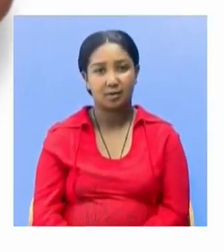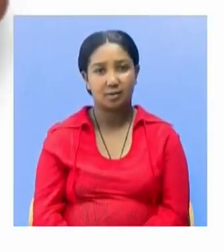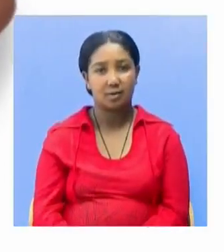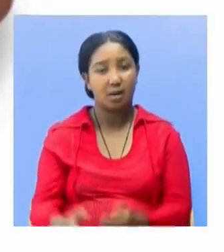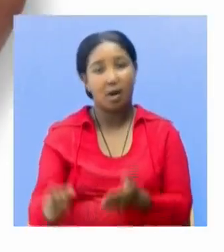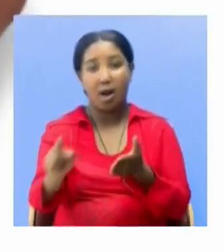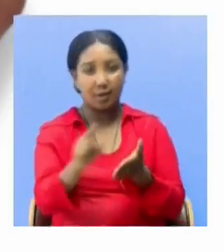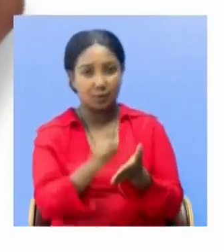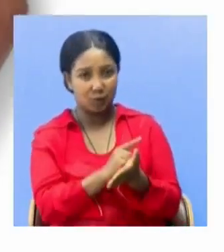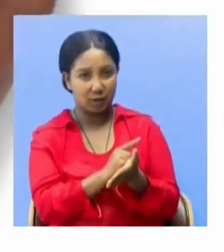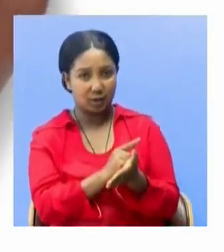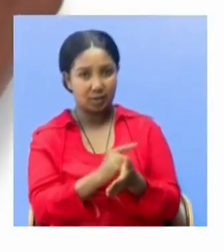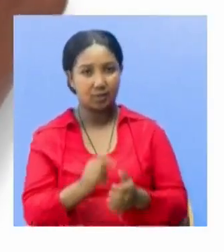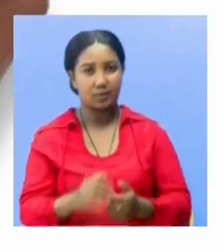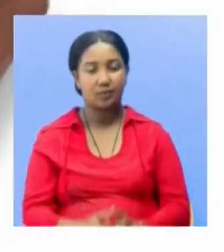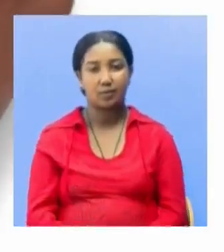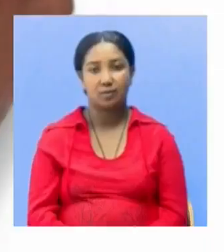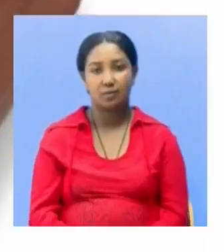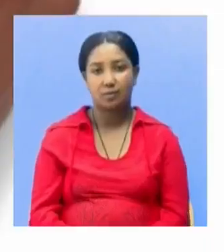last week.